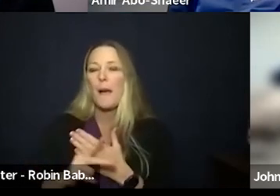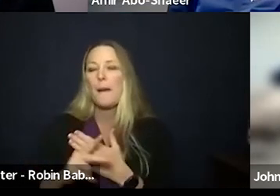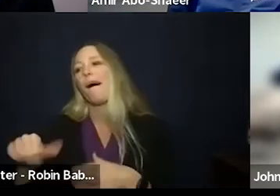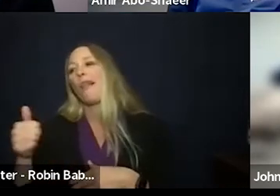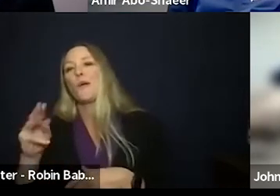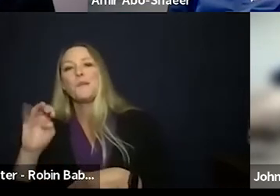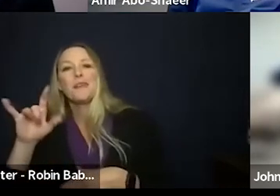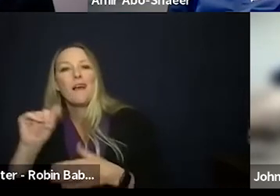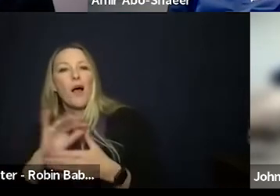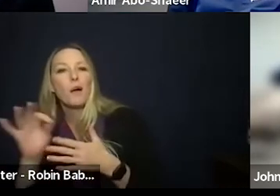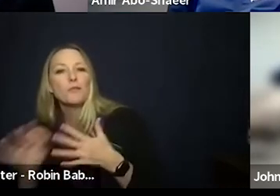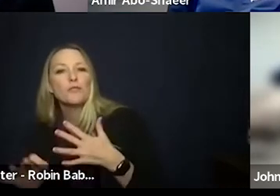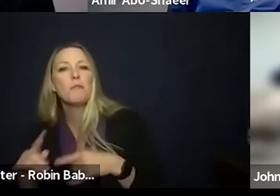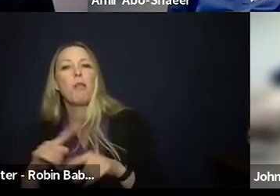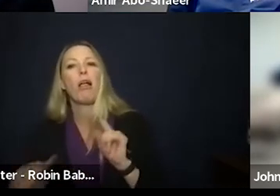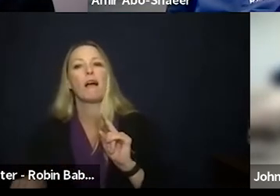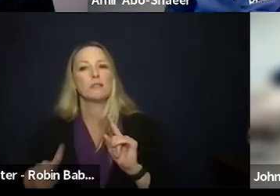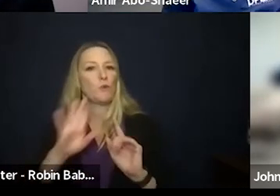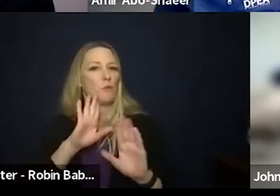community productions